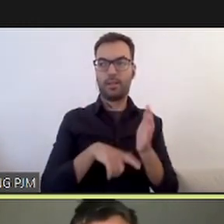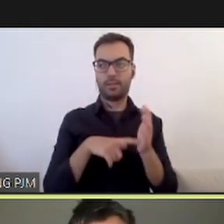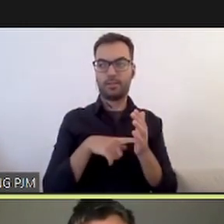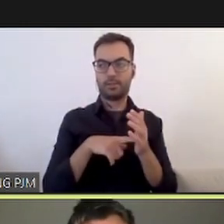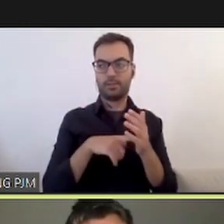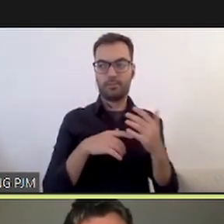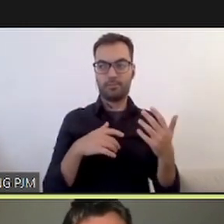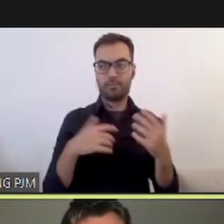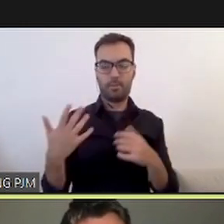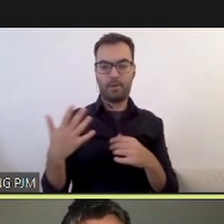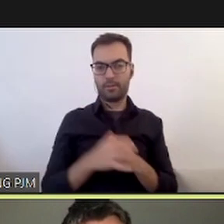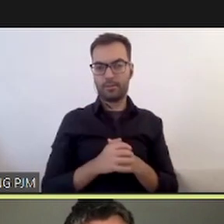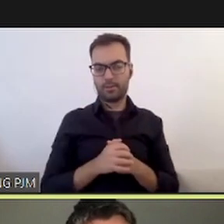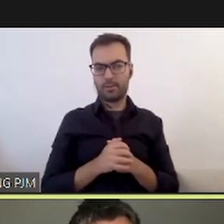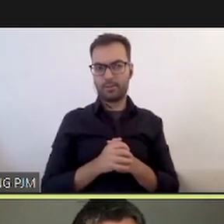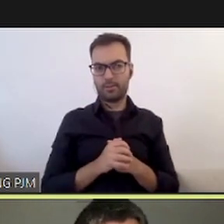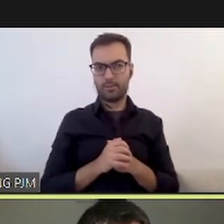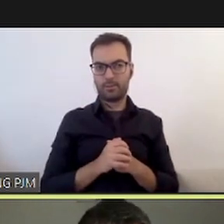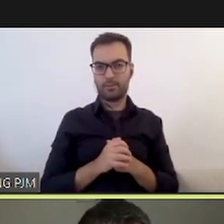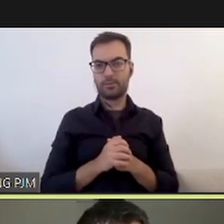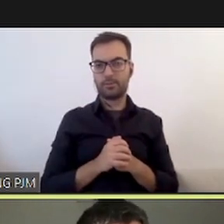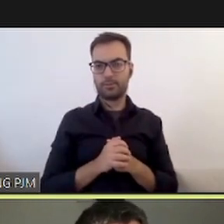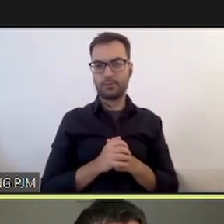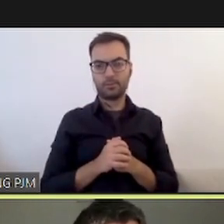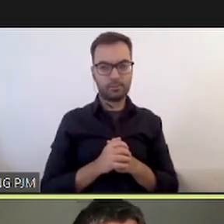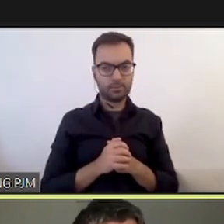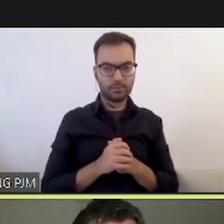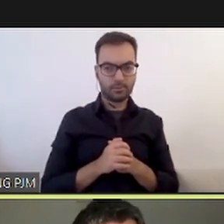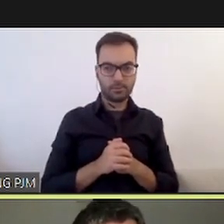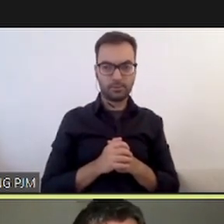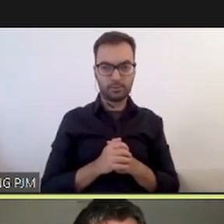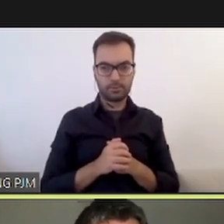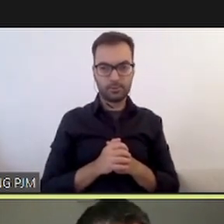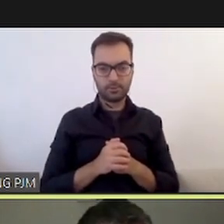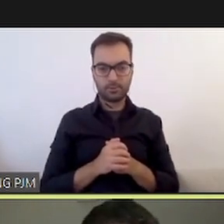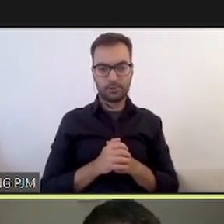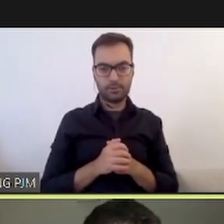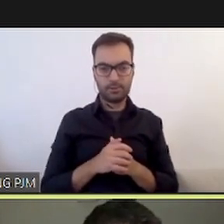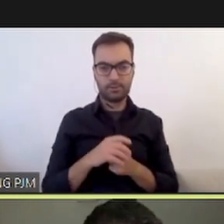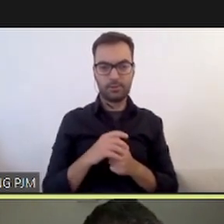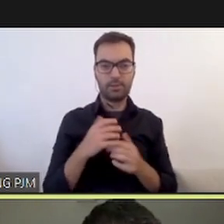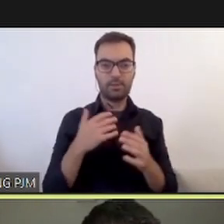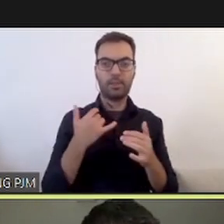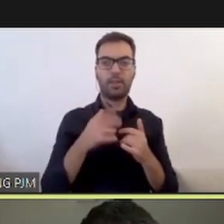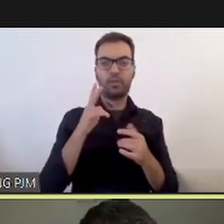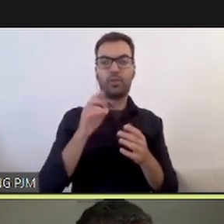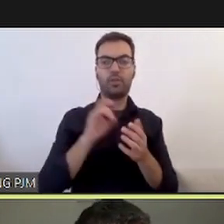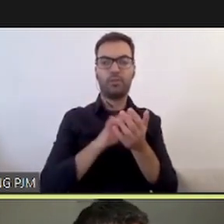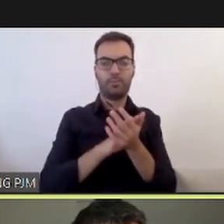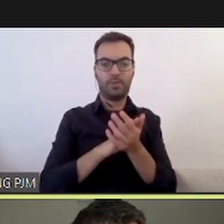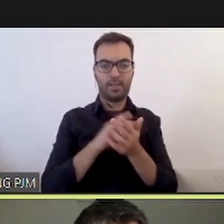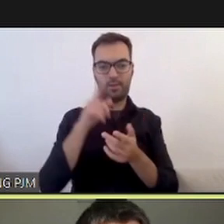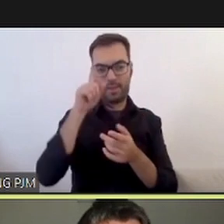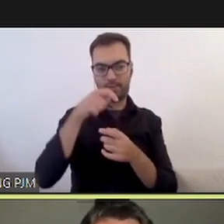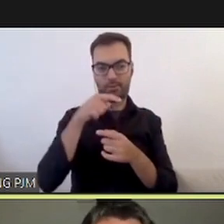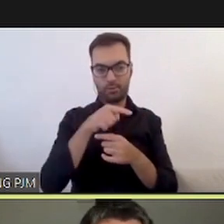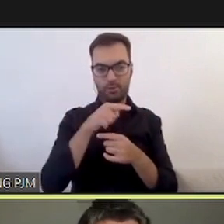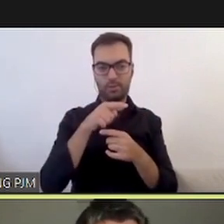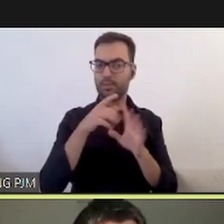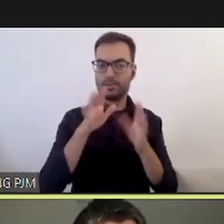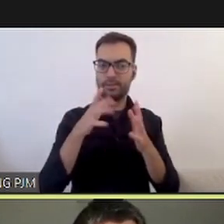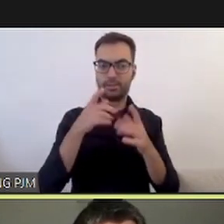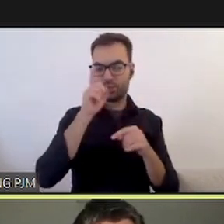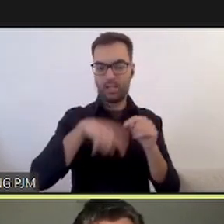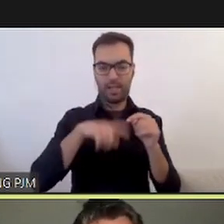I would say also the way that somebody define this isn't the